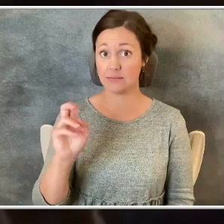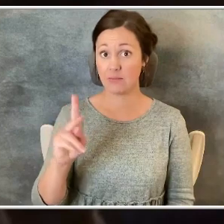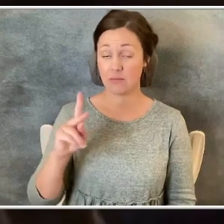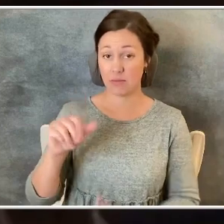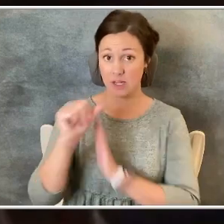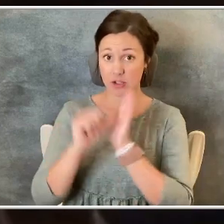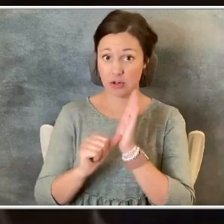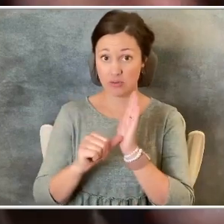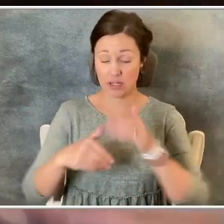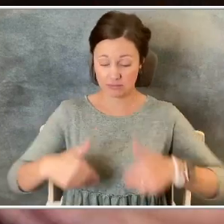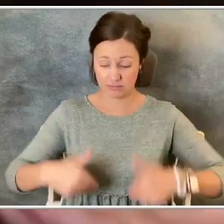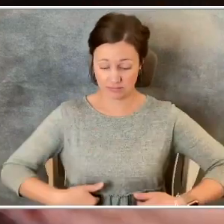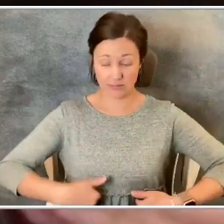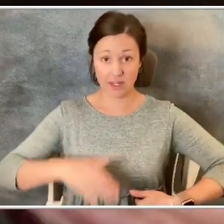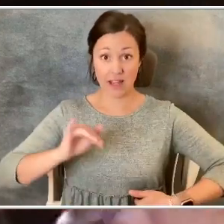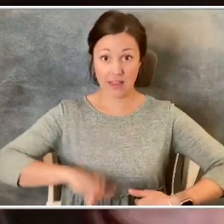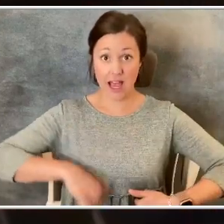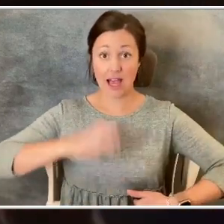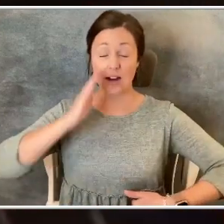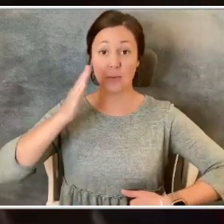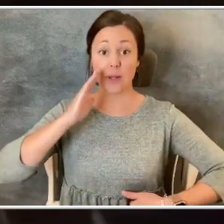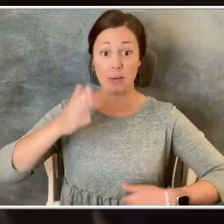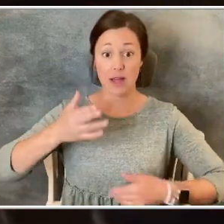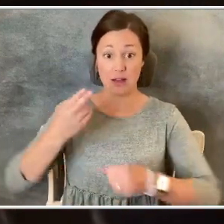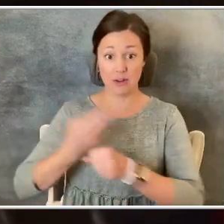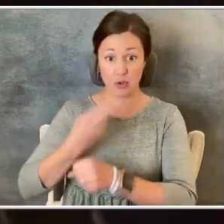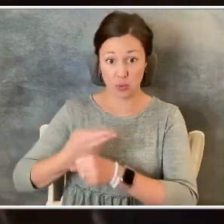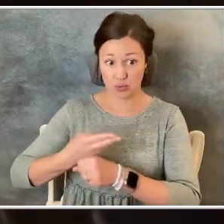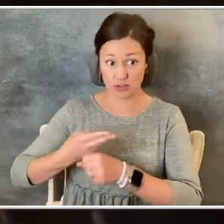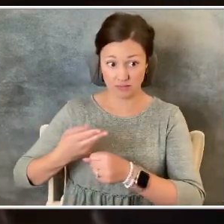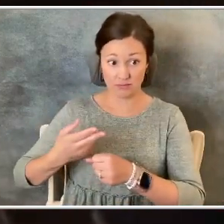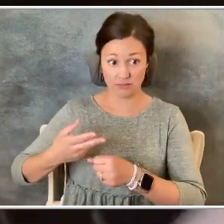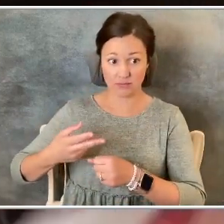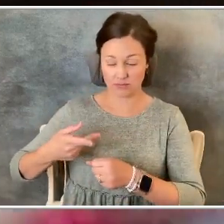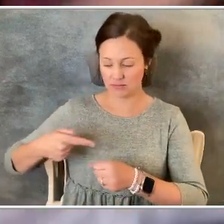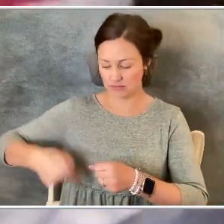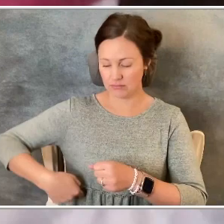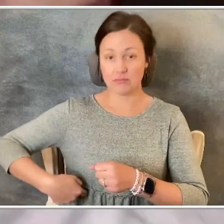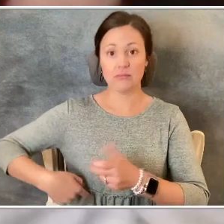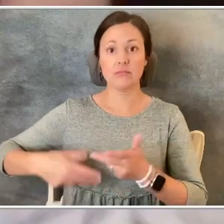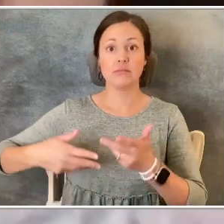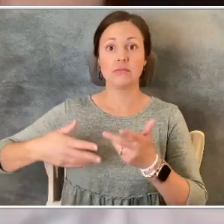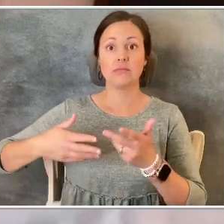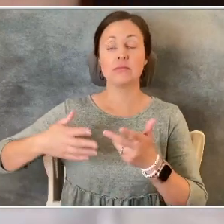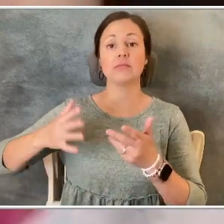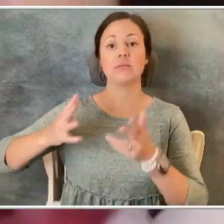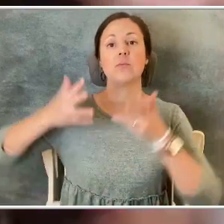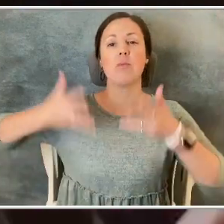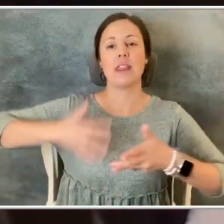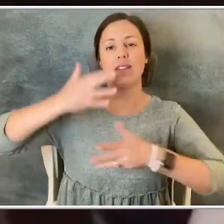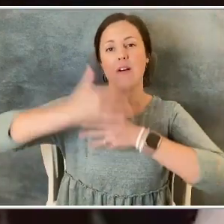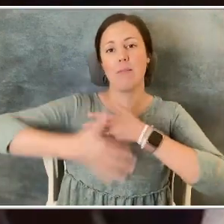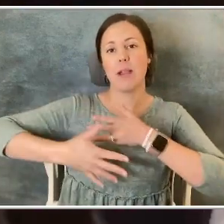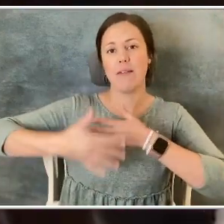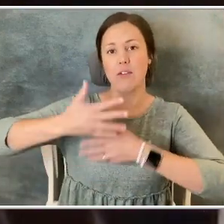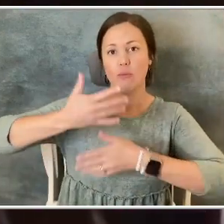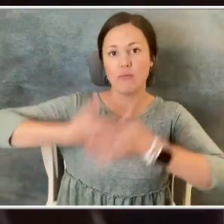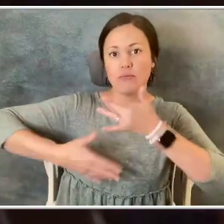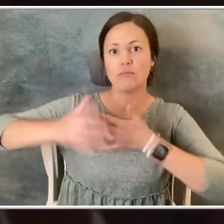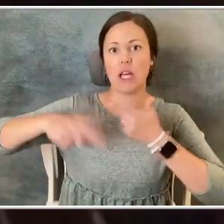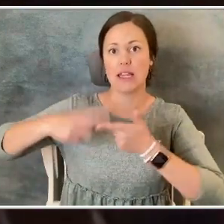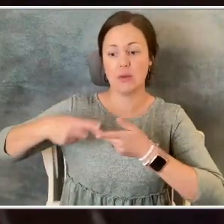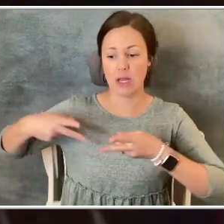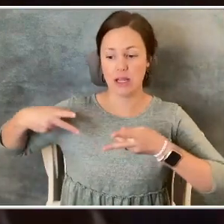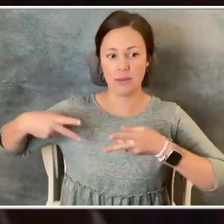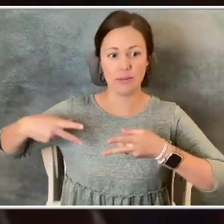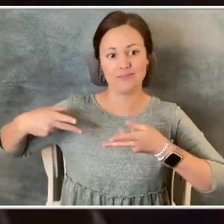the lower abdomen, and rather than throw it away, we keep the blood flow to it and then take it off and then hook up those